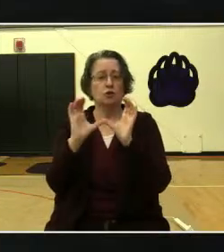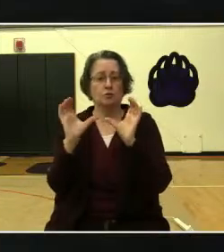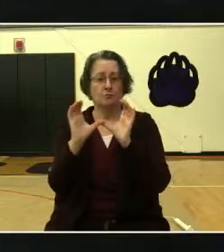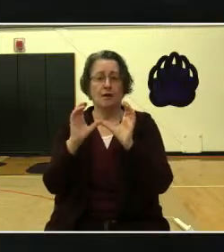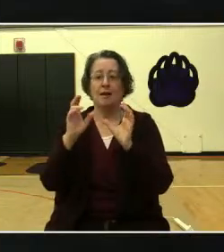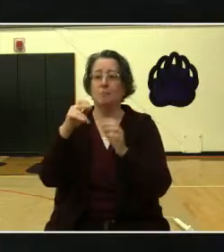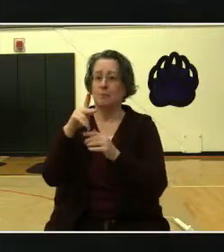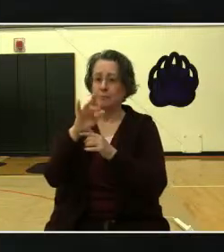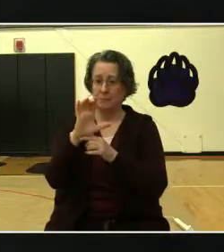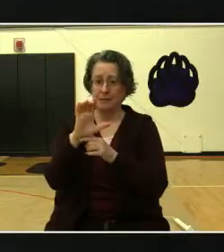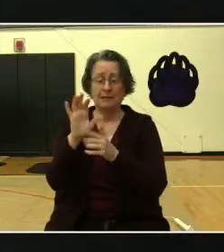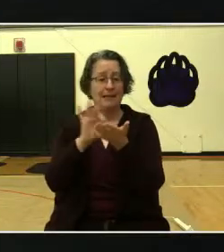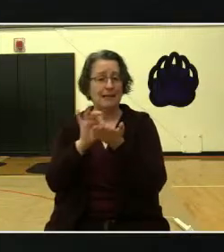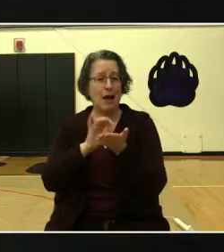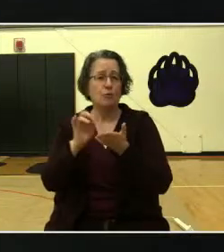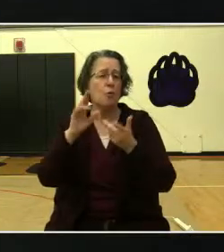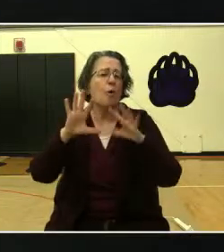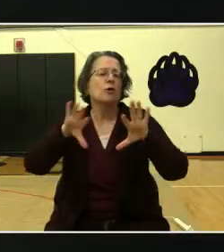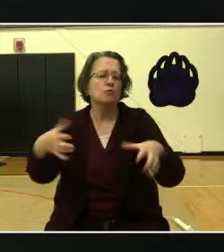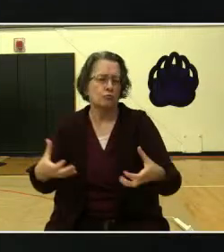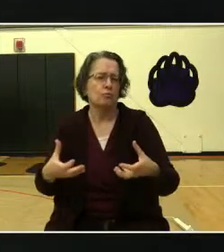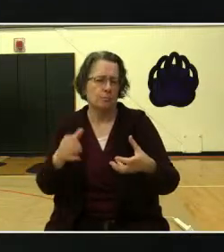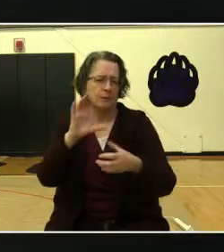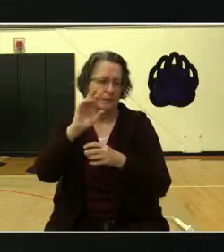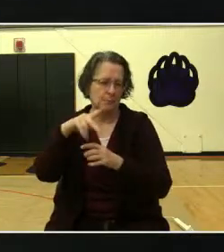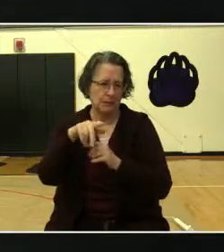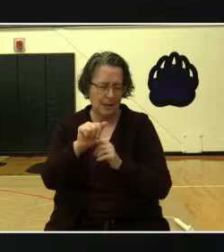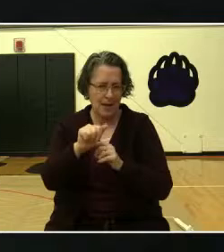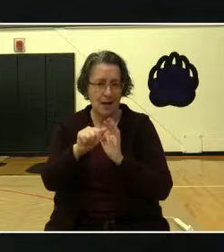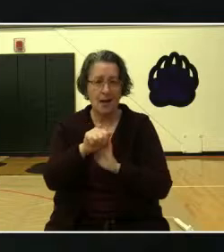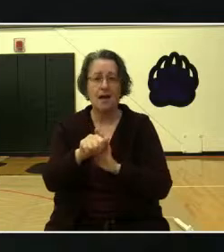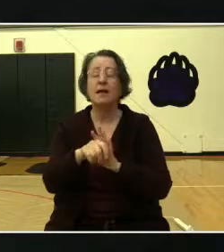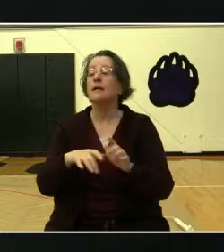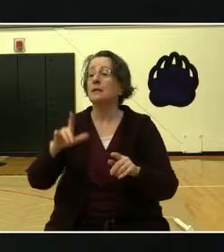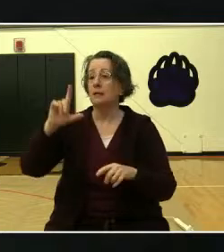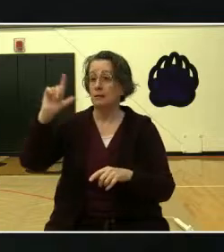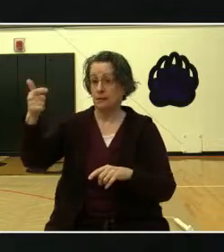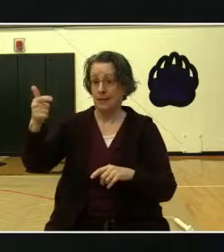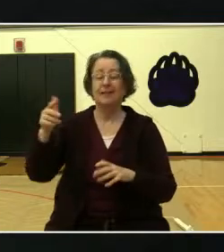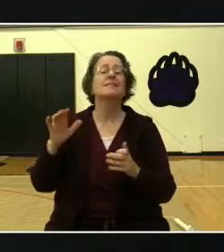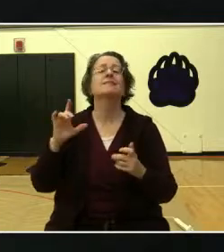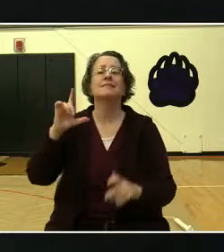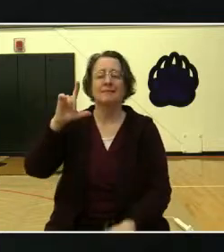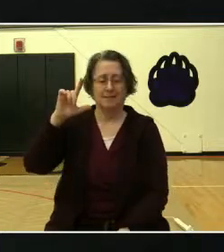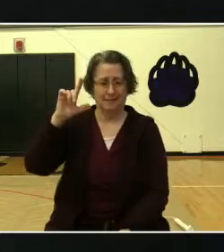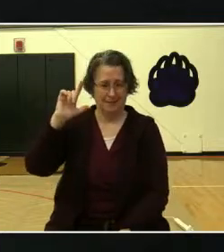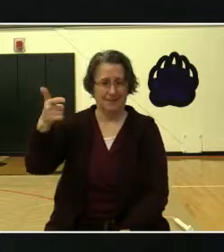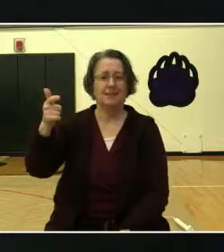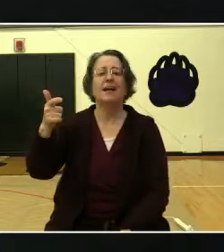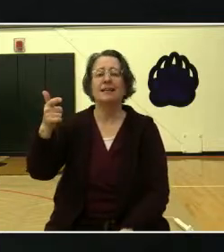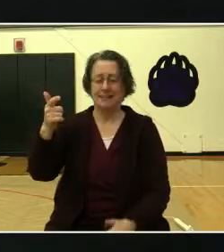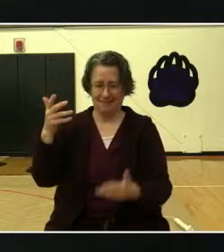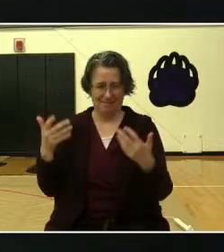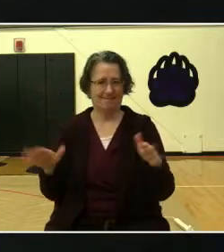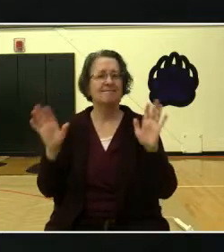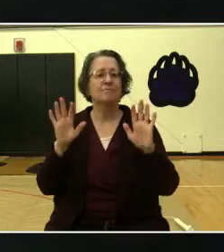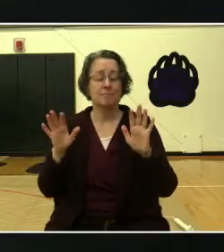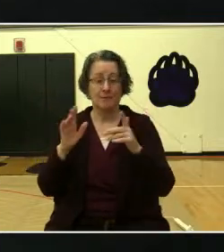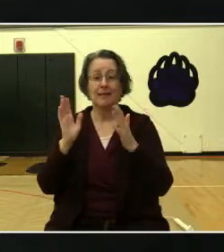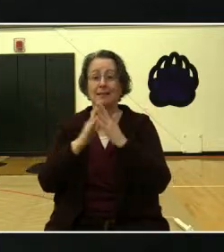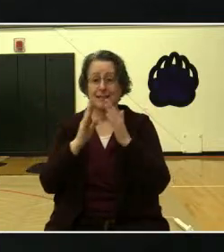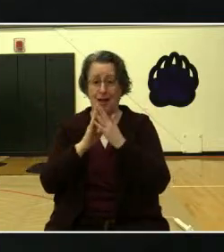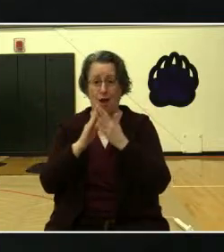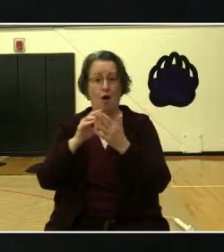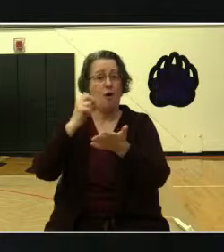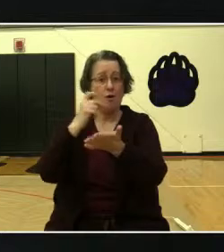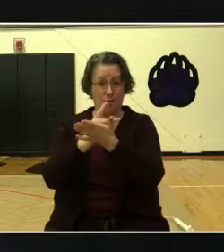accountants is there a second Mr Franks it's been moved and seconded that the town authorize